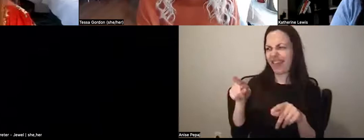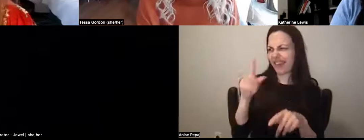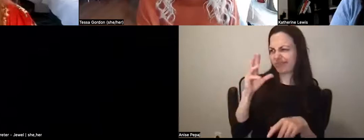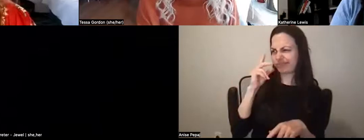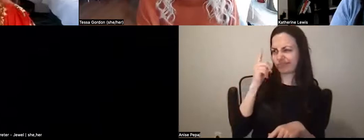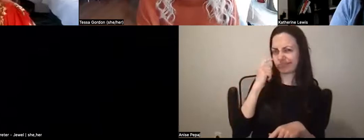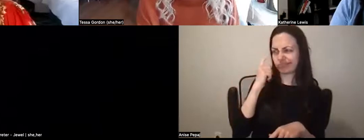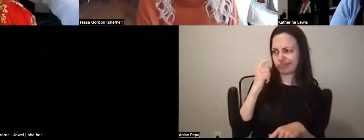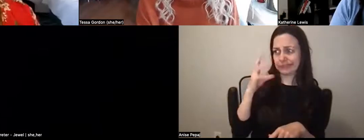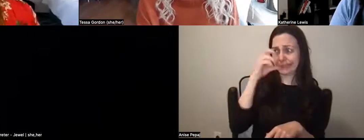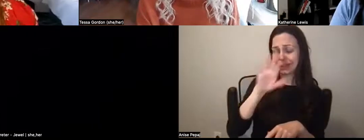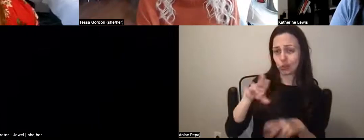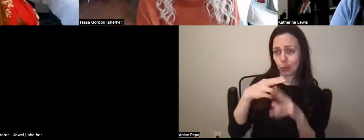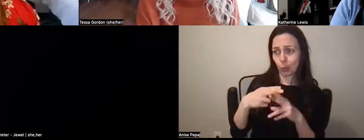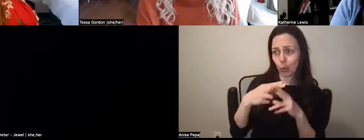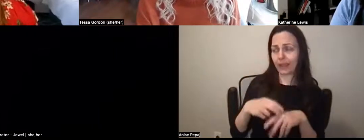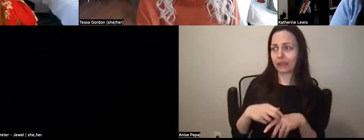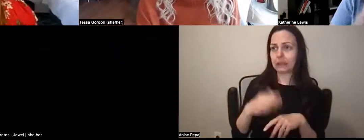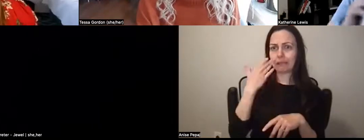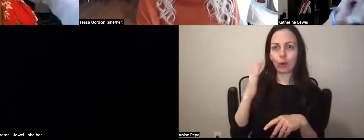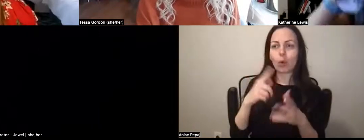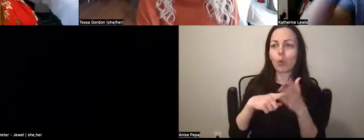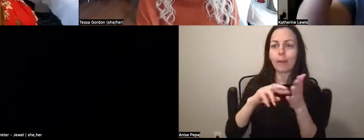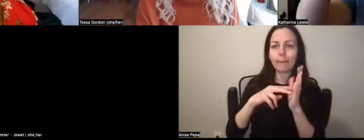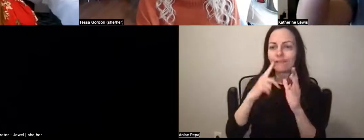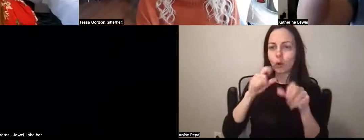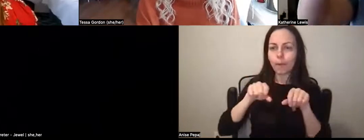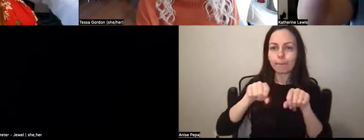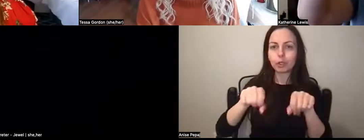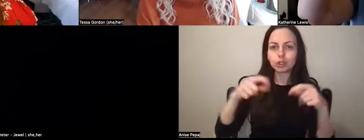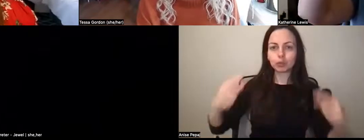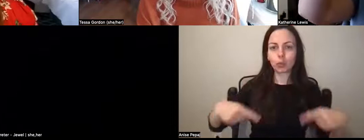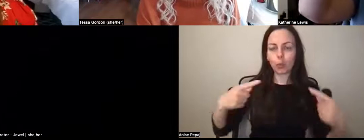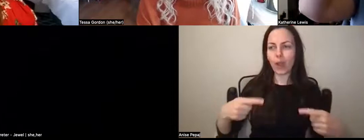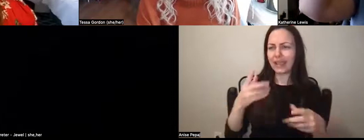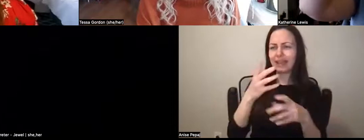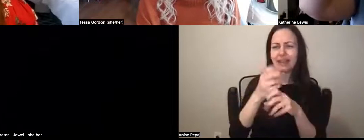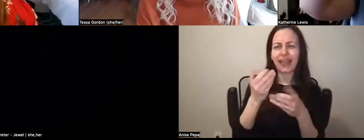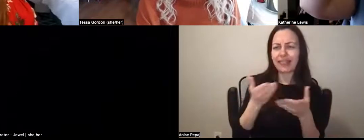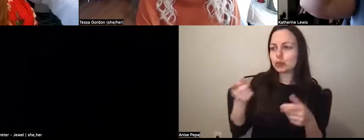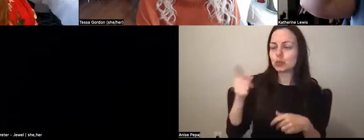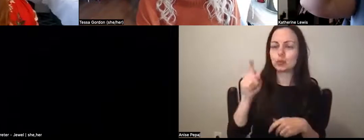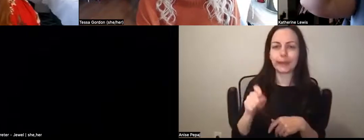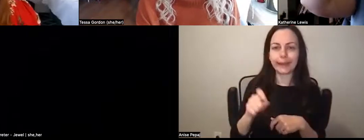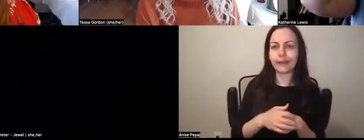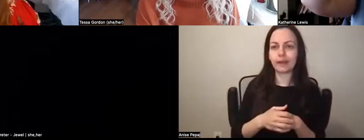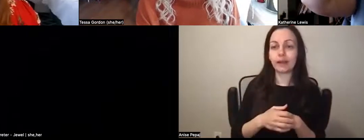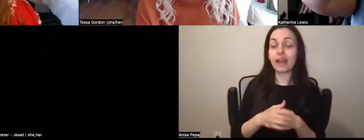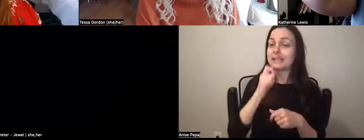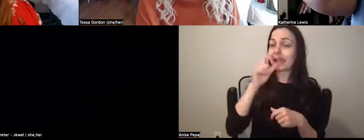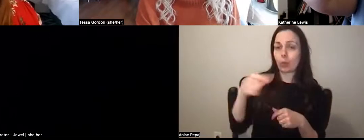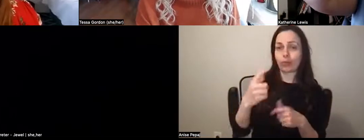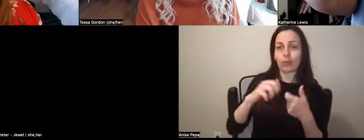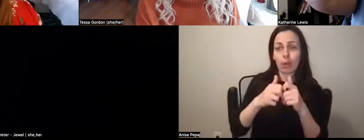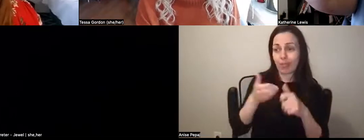is to push your chair or get the DME items that you need, it is not only a problem then and there, it